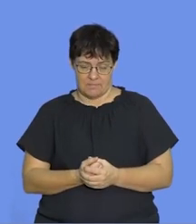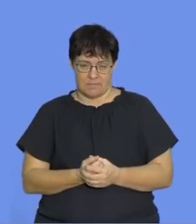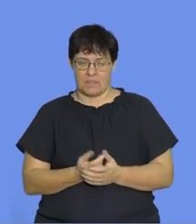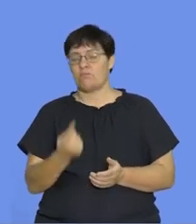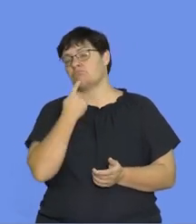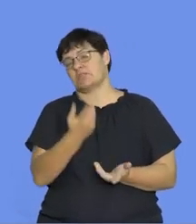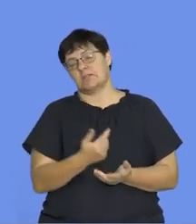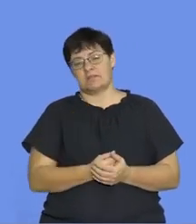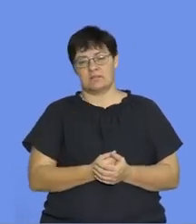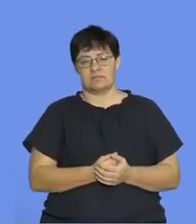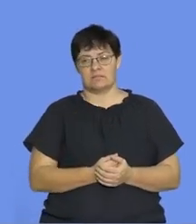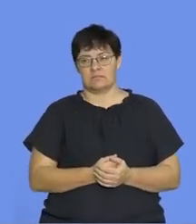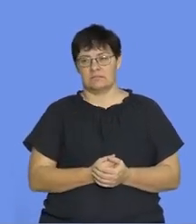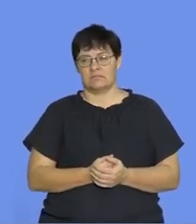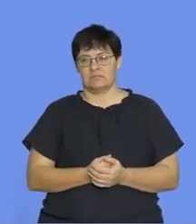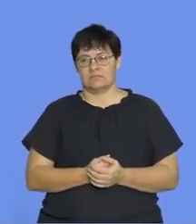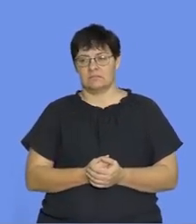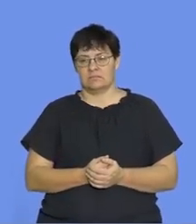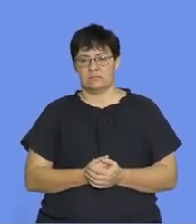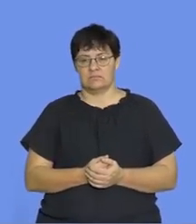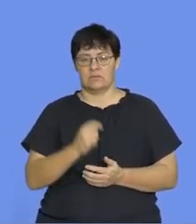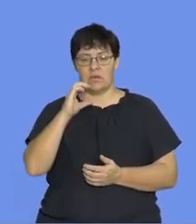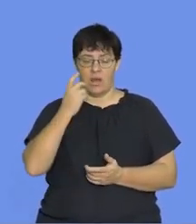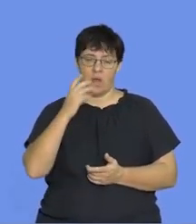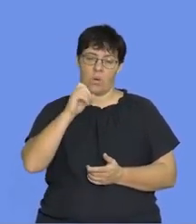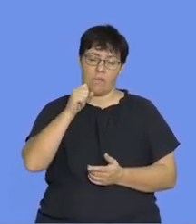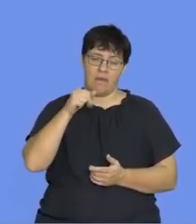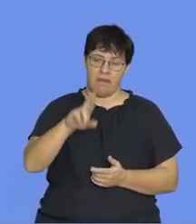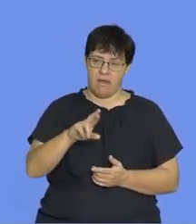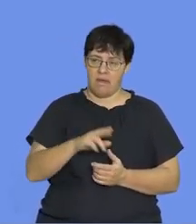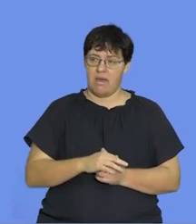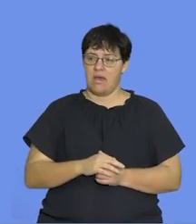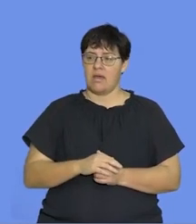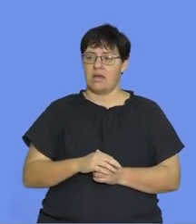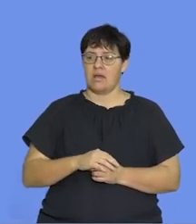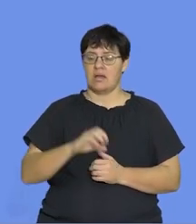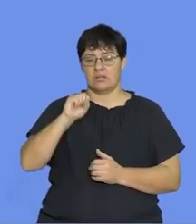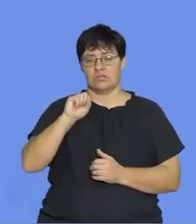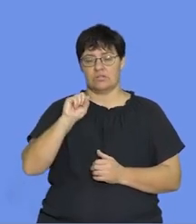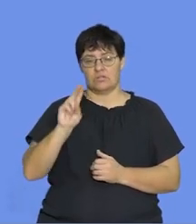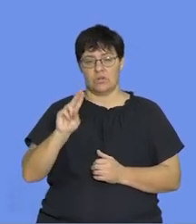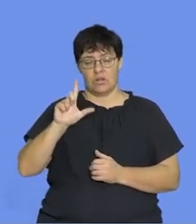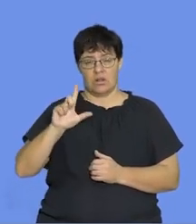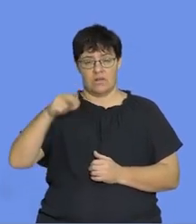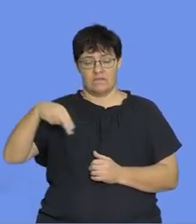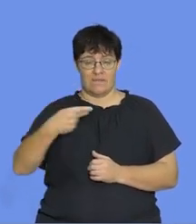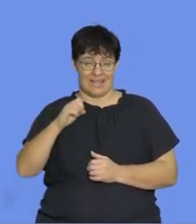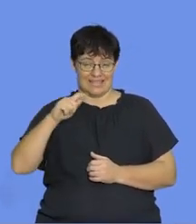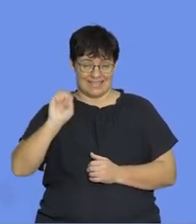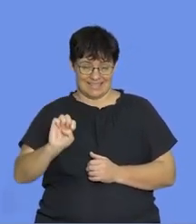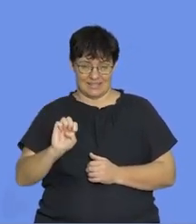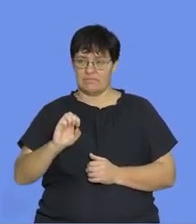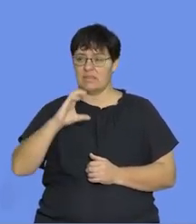talk about, for argument's sake, copper sulfate as a compound, all right? Now, this copper